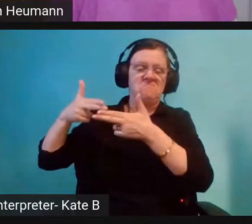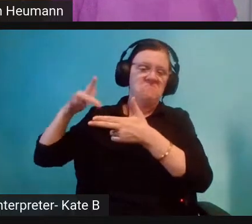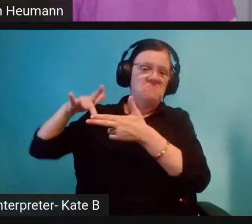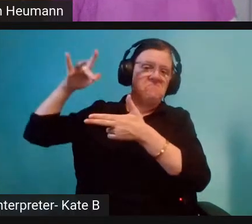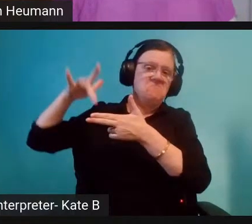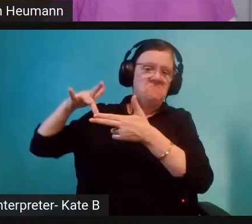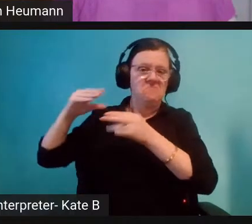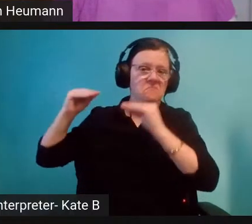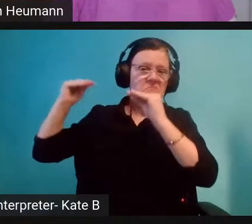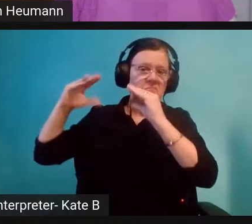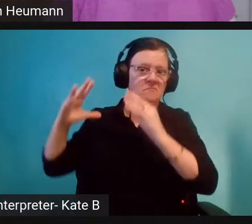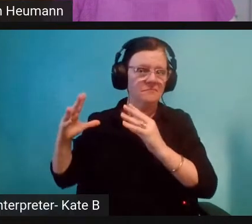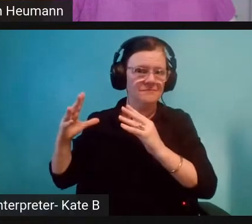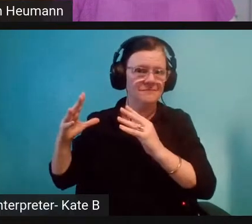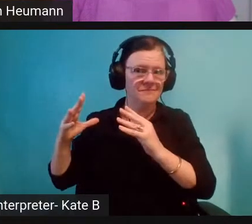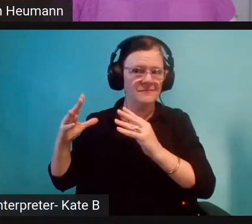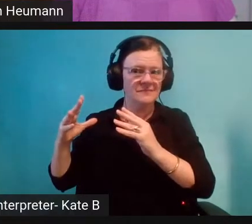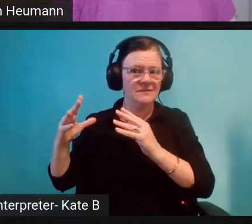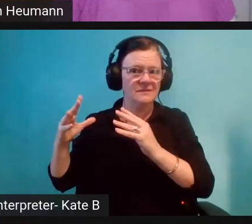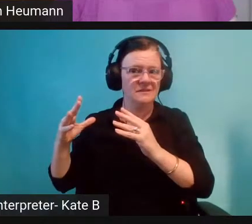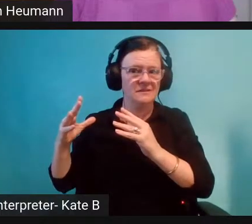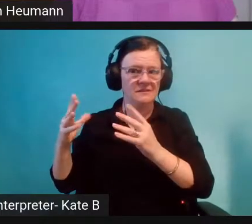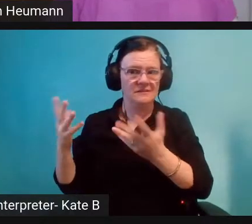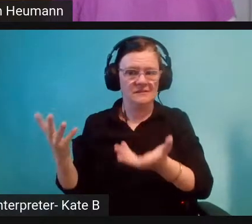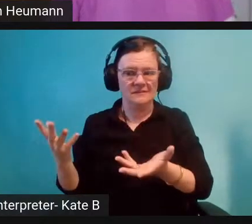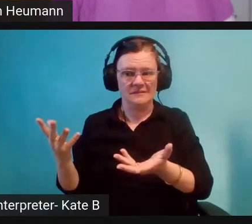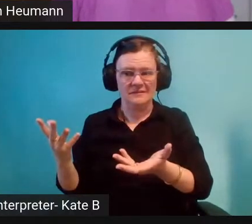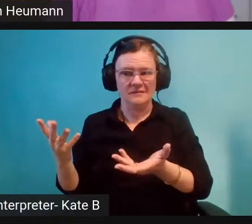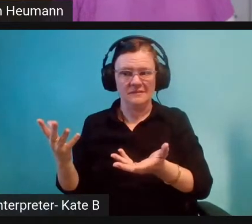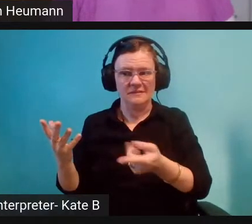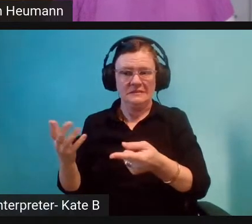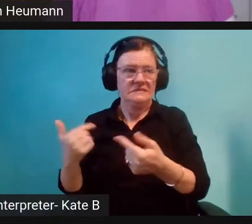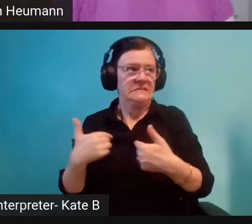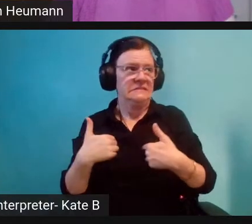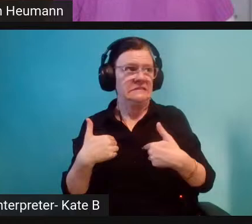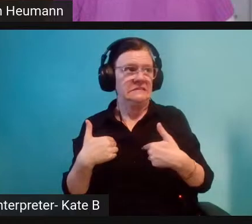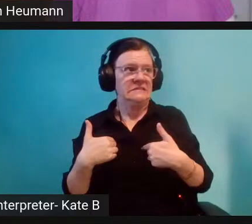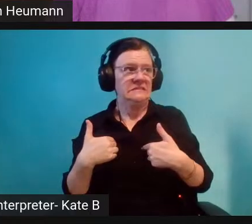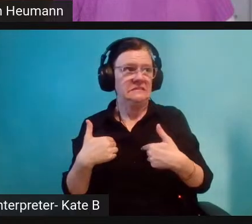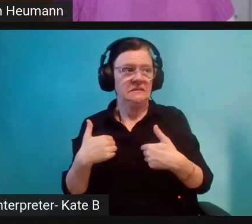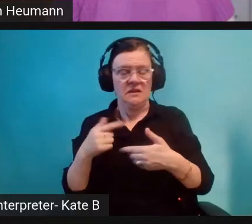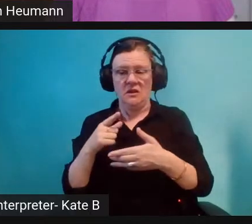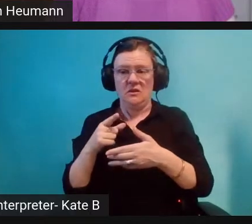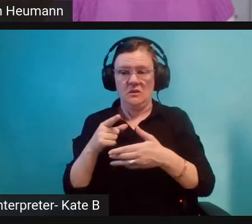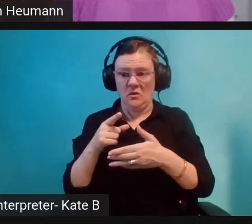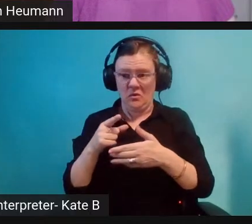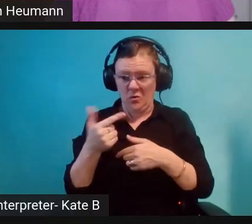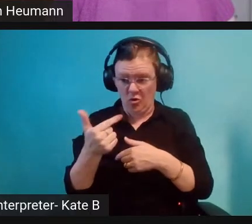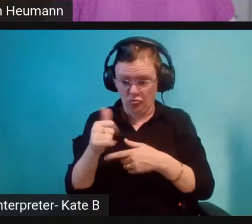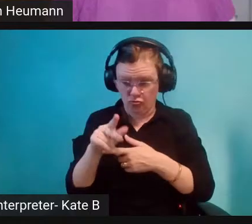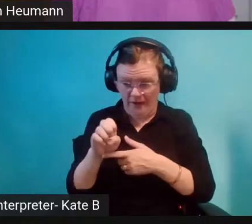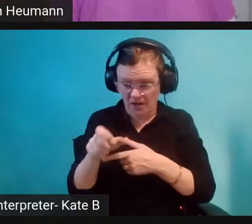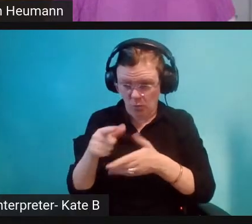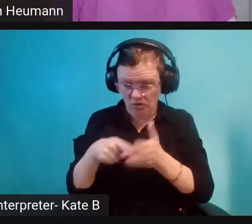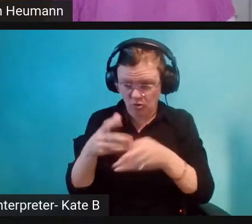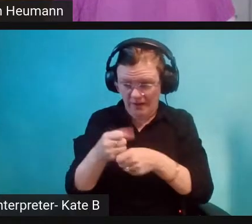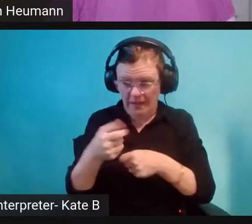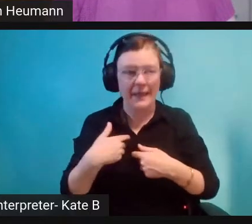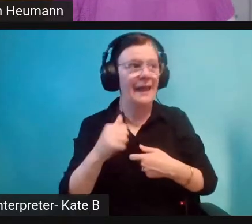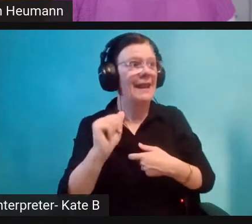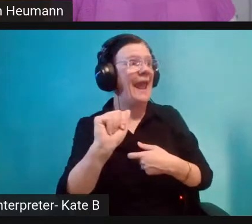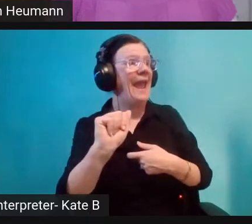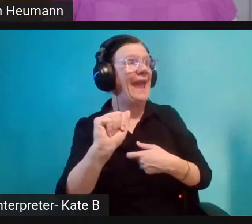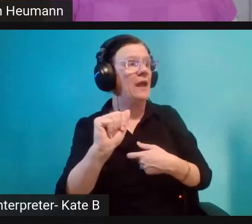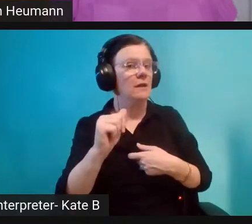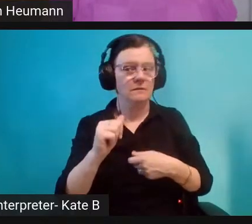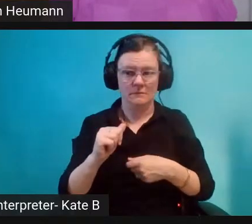person on campus. And I said, well, what do you get as a grade? And she said, I got an A and I've been on the dean's list. And I said, well,